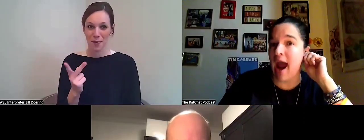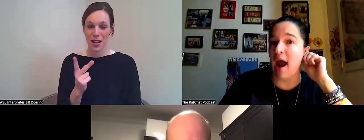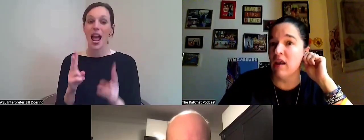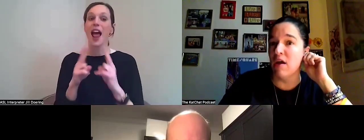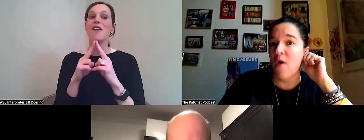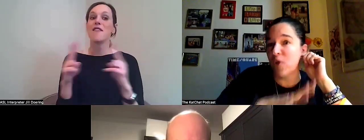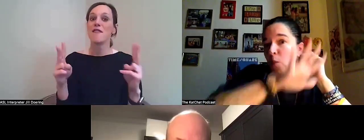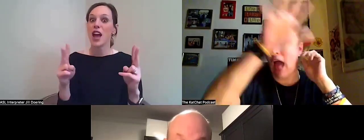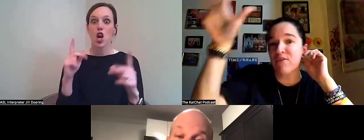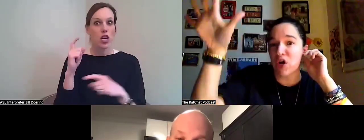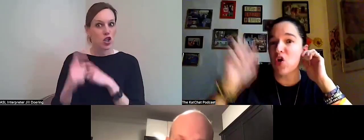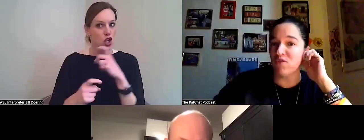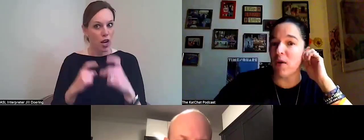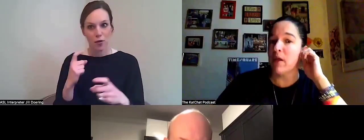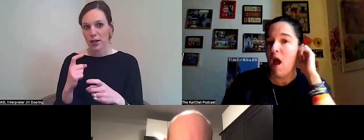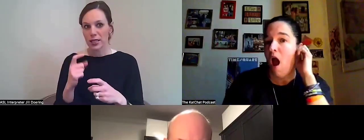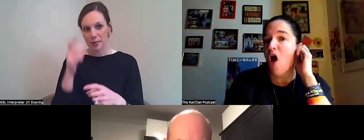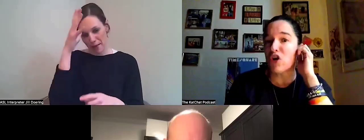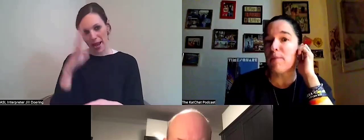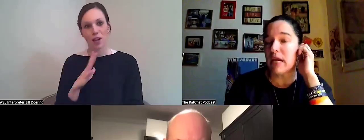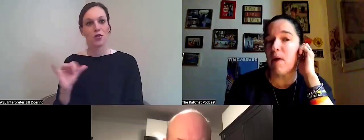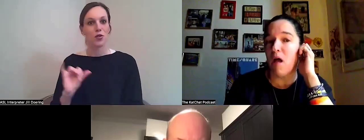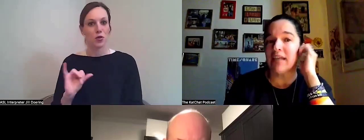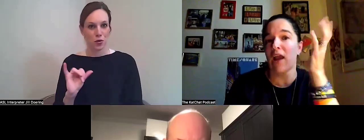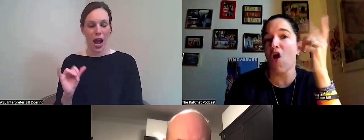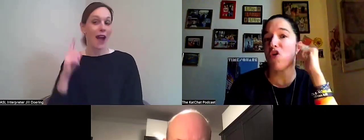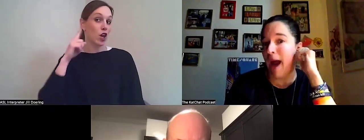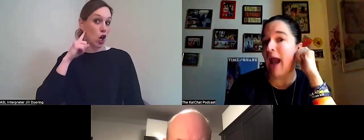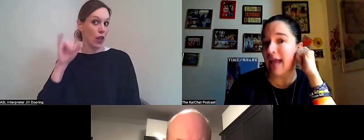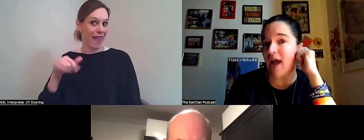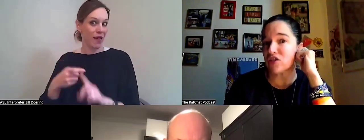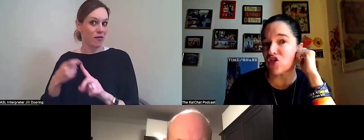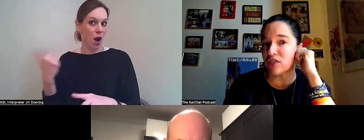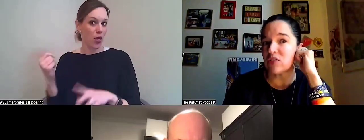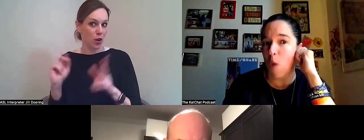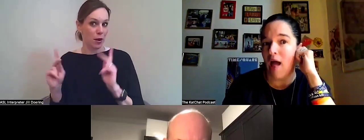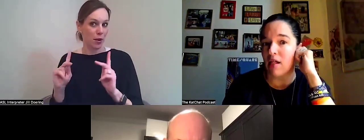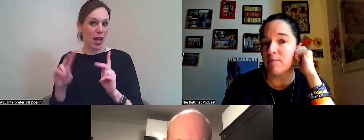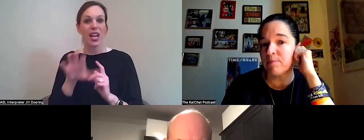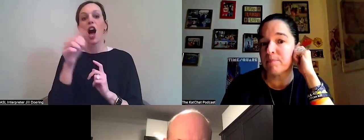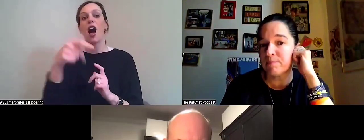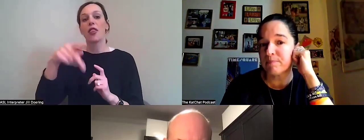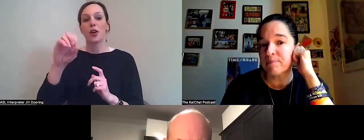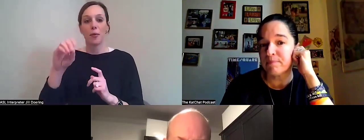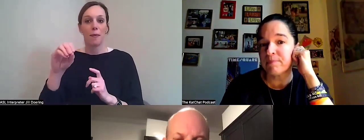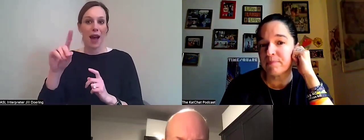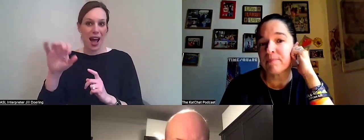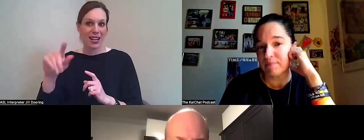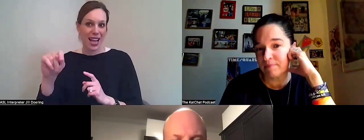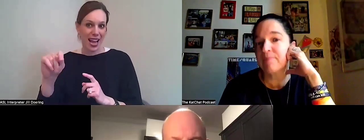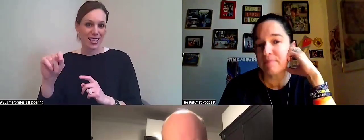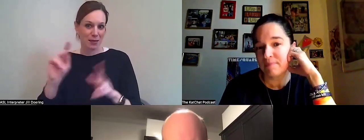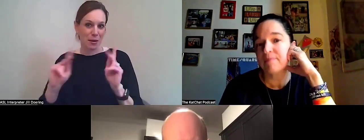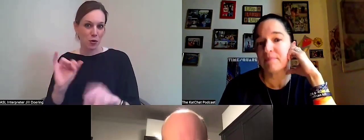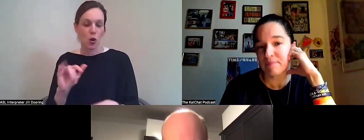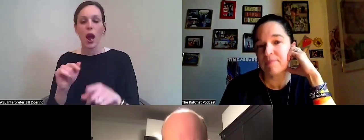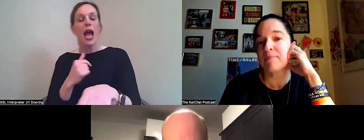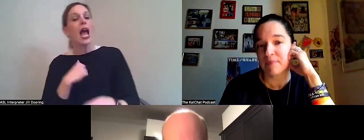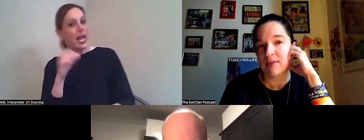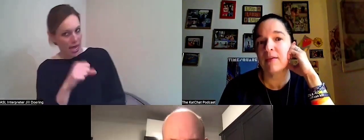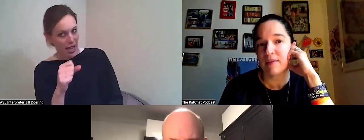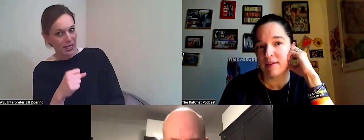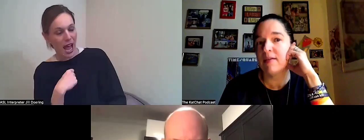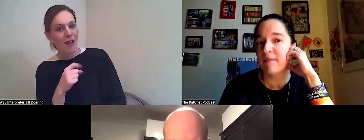genuine man from what I've Yes. heard from other people and other podcasters as well. Yes, I've been lucky enough